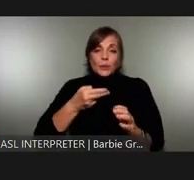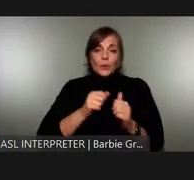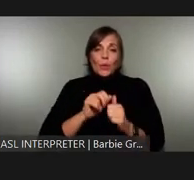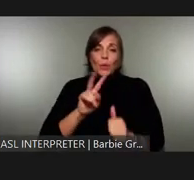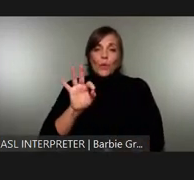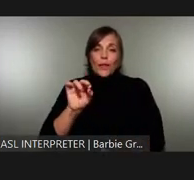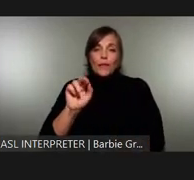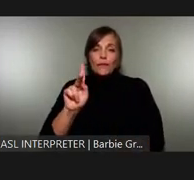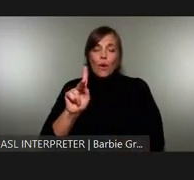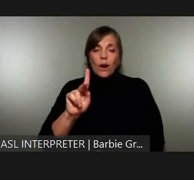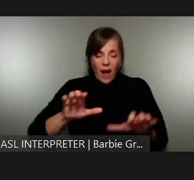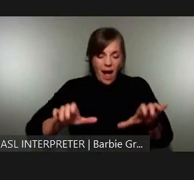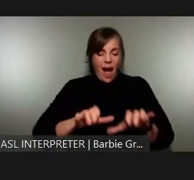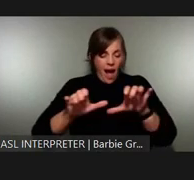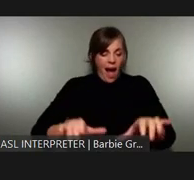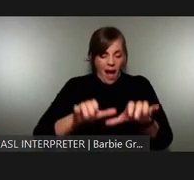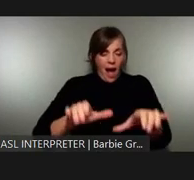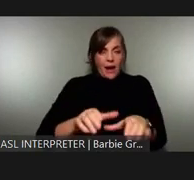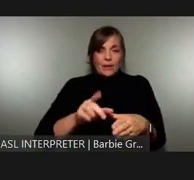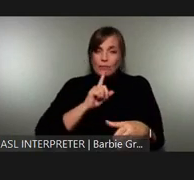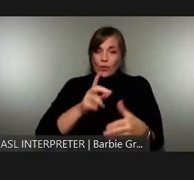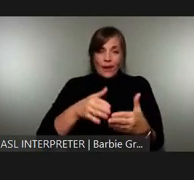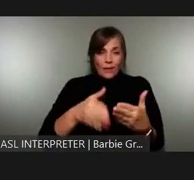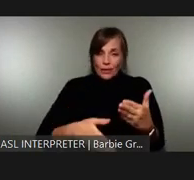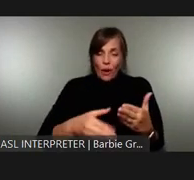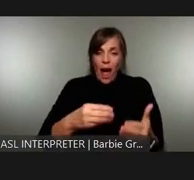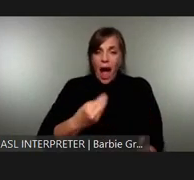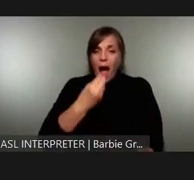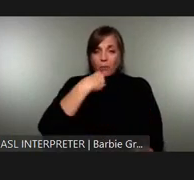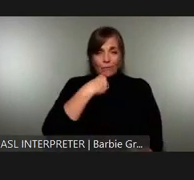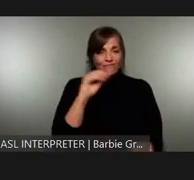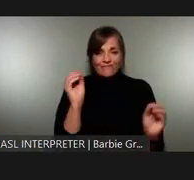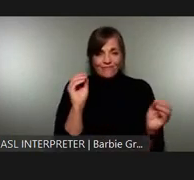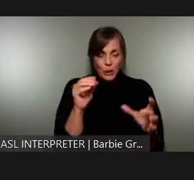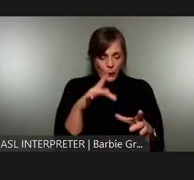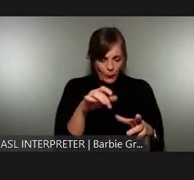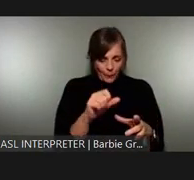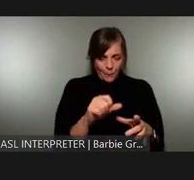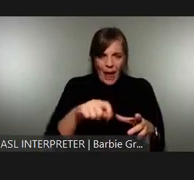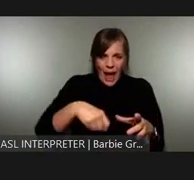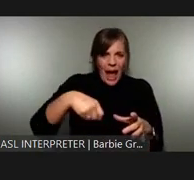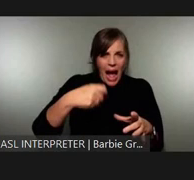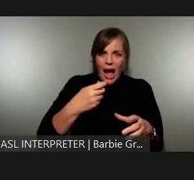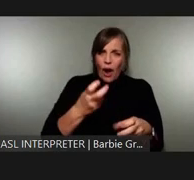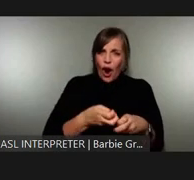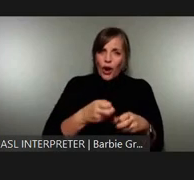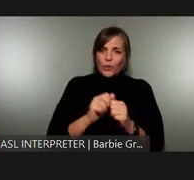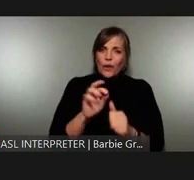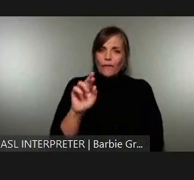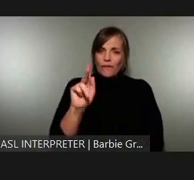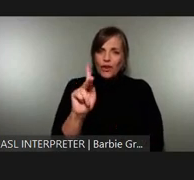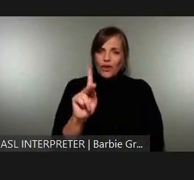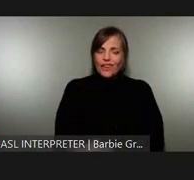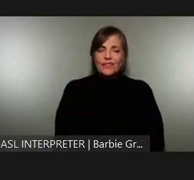place, but it's not necessarily to produce the outcome of getting tomato soup into our belly. How do we think about getting the board